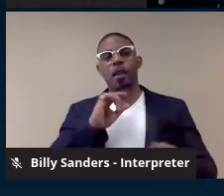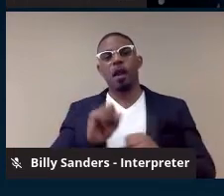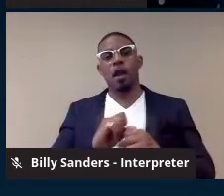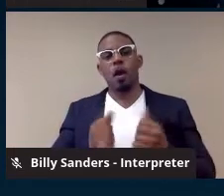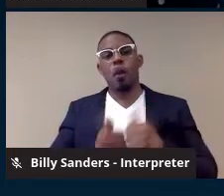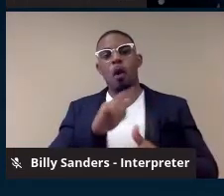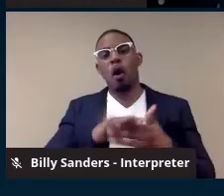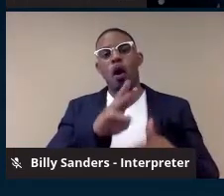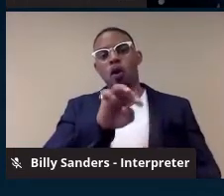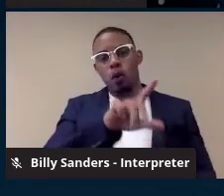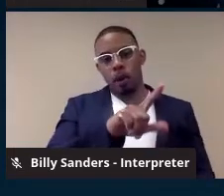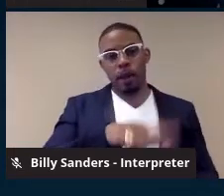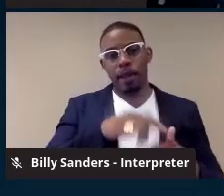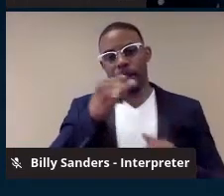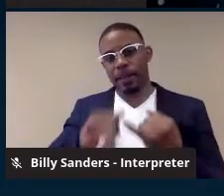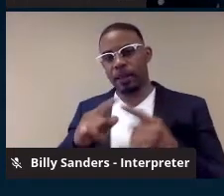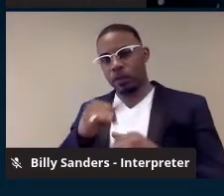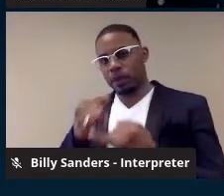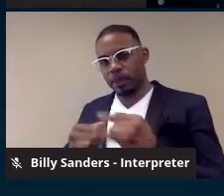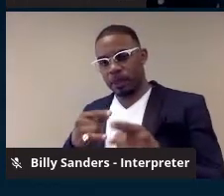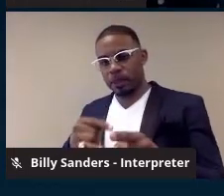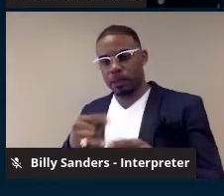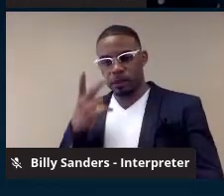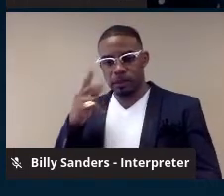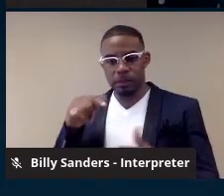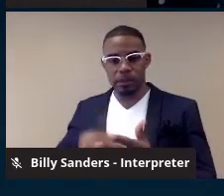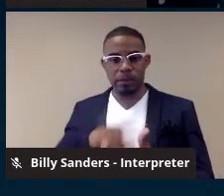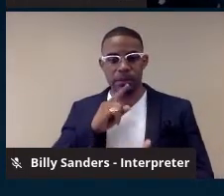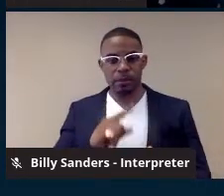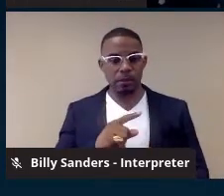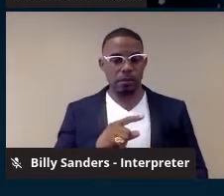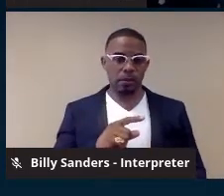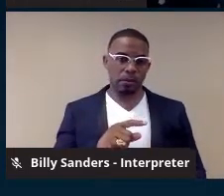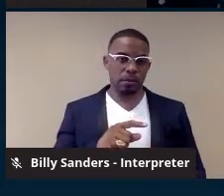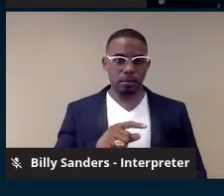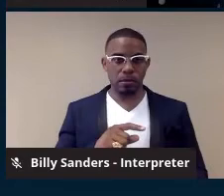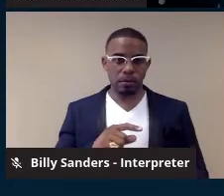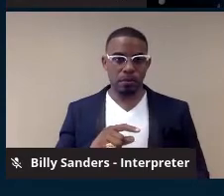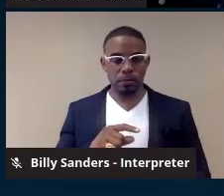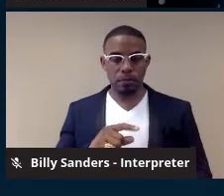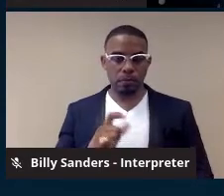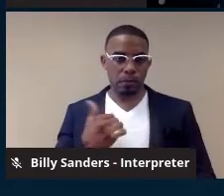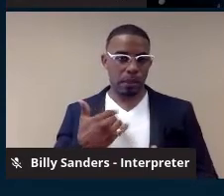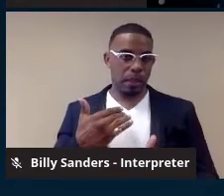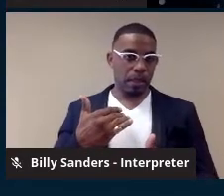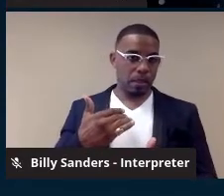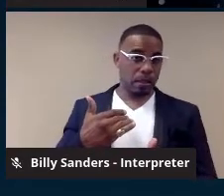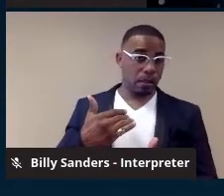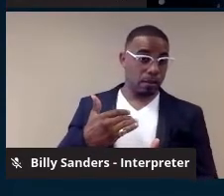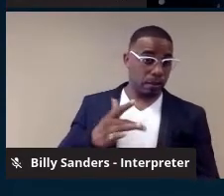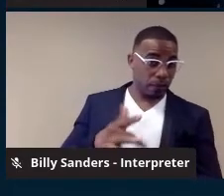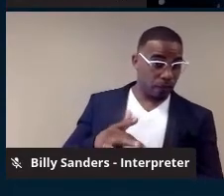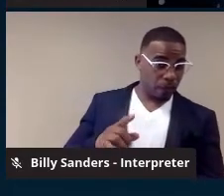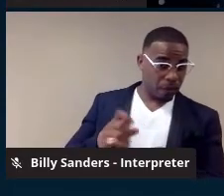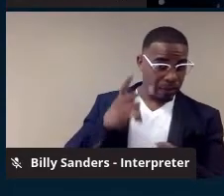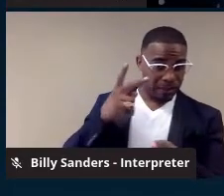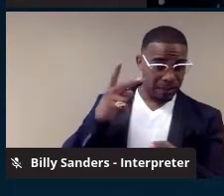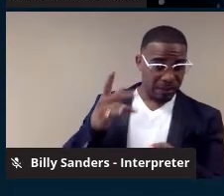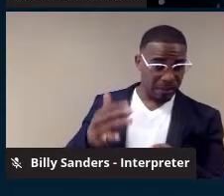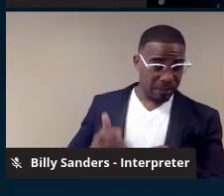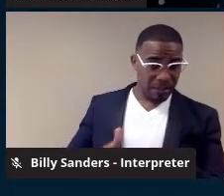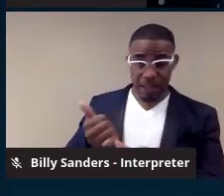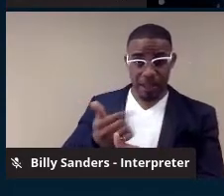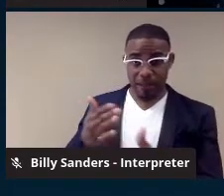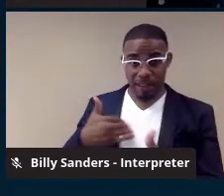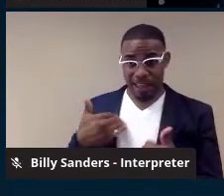the URL, and this is it in the repo. So you see, this isn't the full app that I had here, and it's not everything